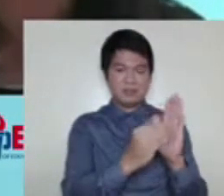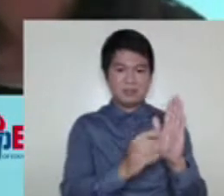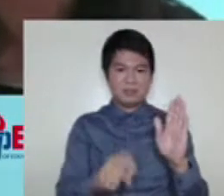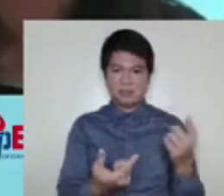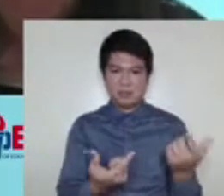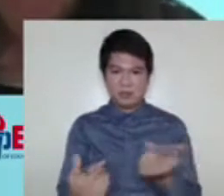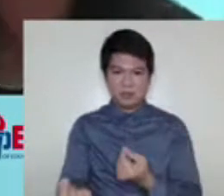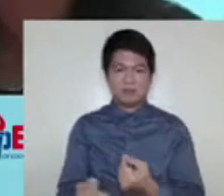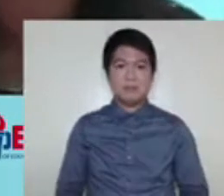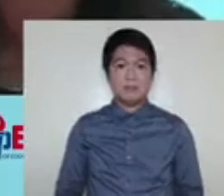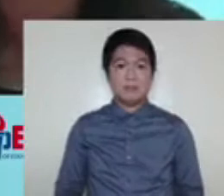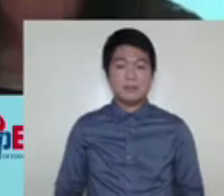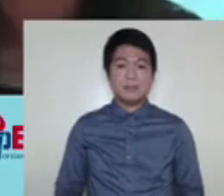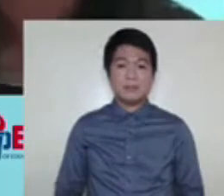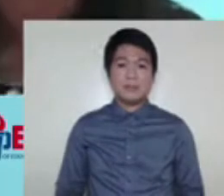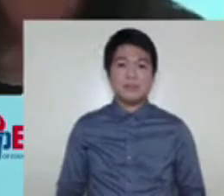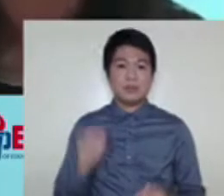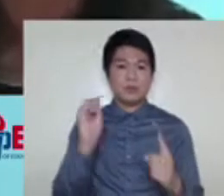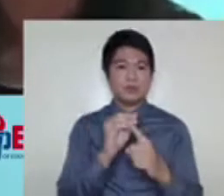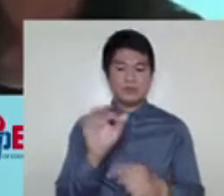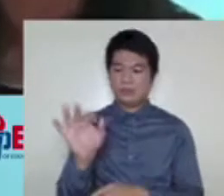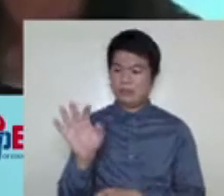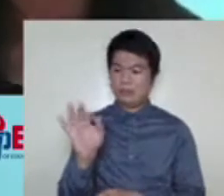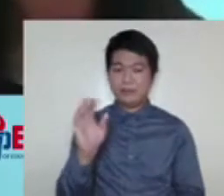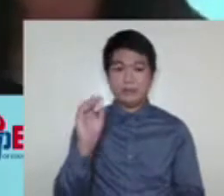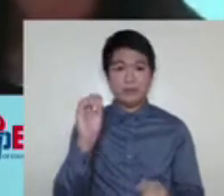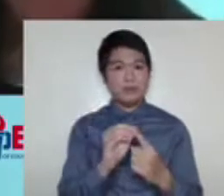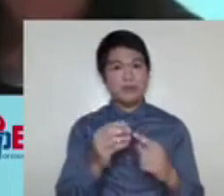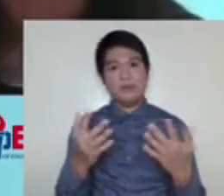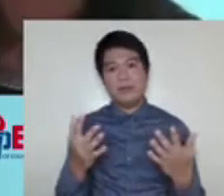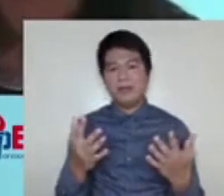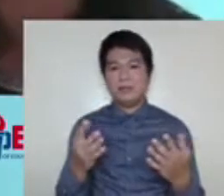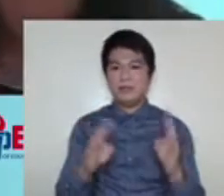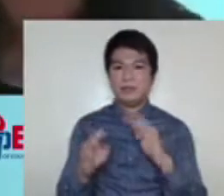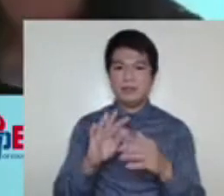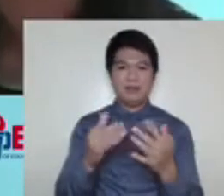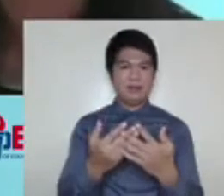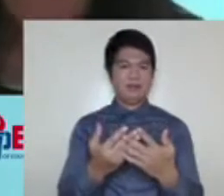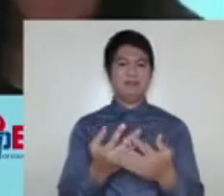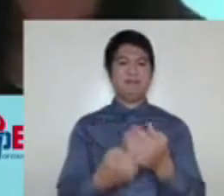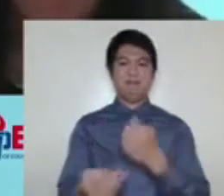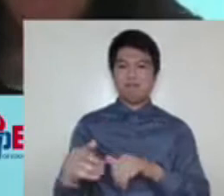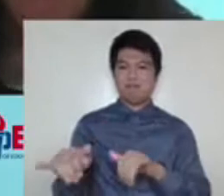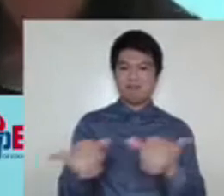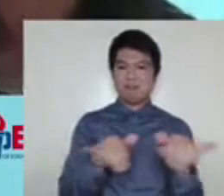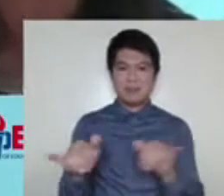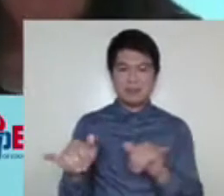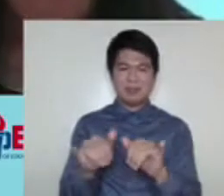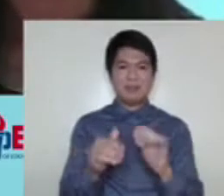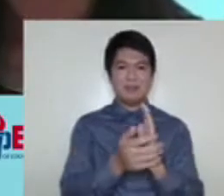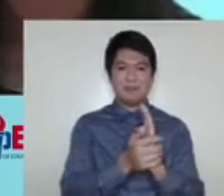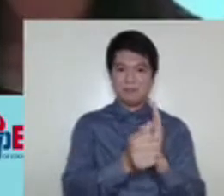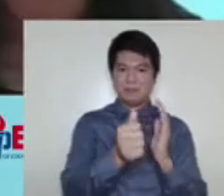objectives, our 19 objectives, walang problema, lahat po ng teacher pare-pareho. Lahat ng proficient teacher pare-pareho po tayo